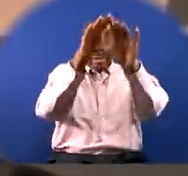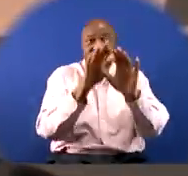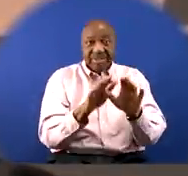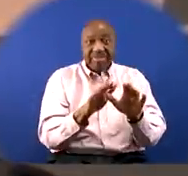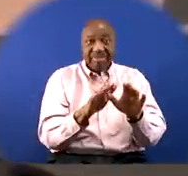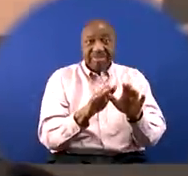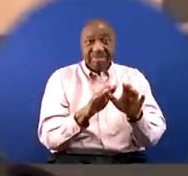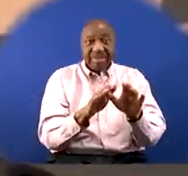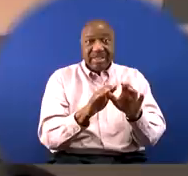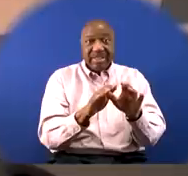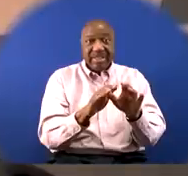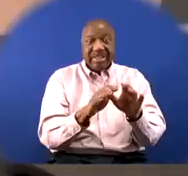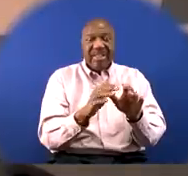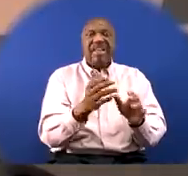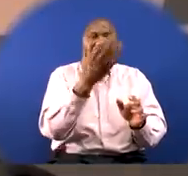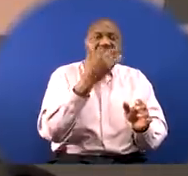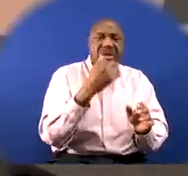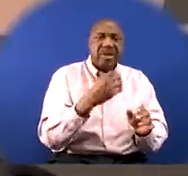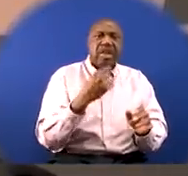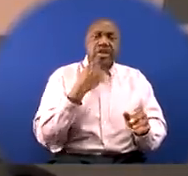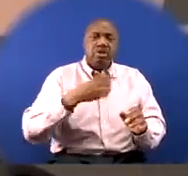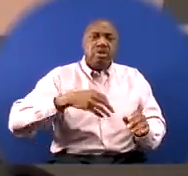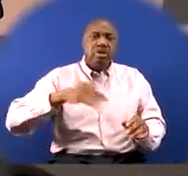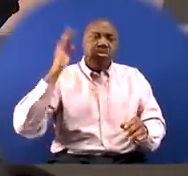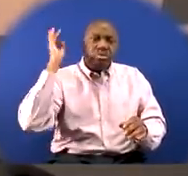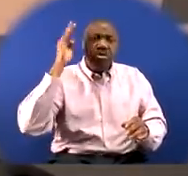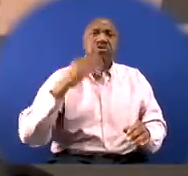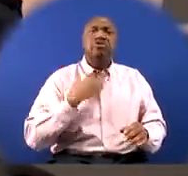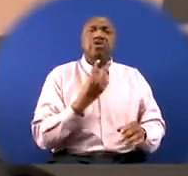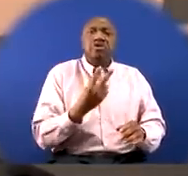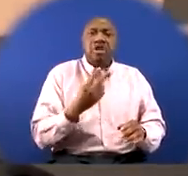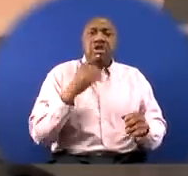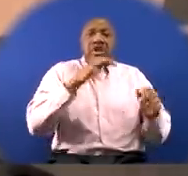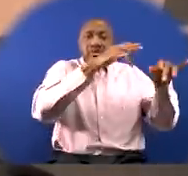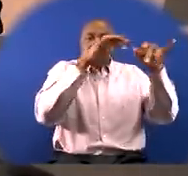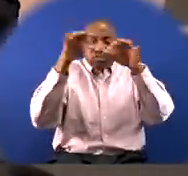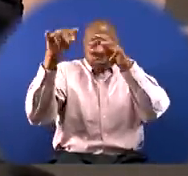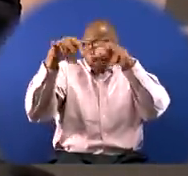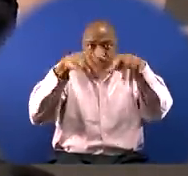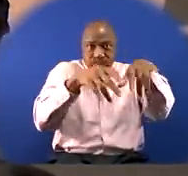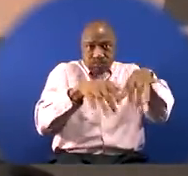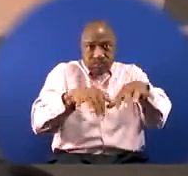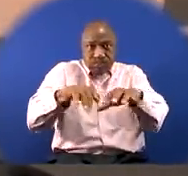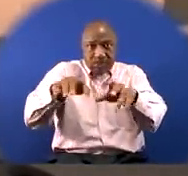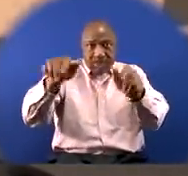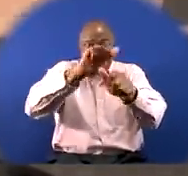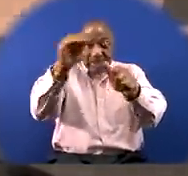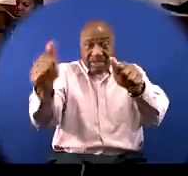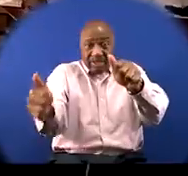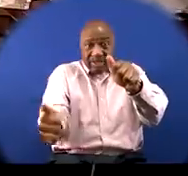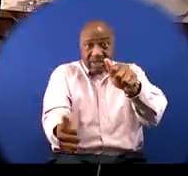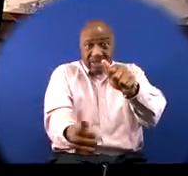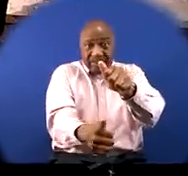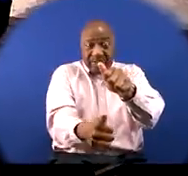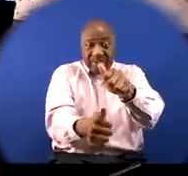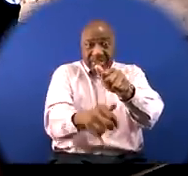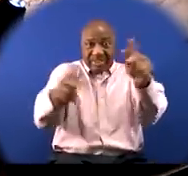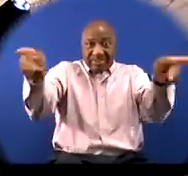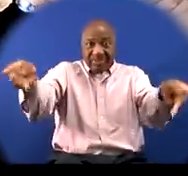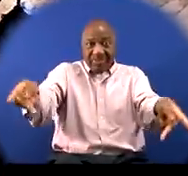mountain. Come on, use your preaching voice. It flows to the